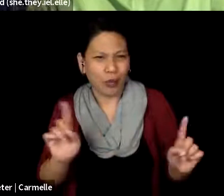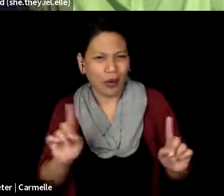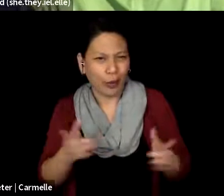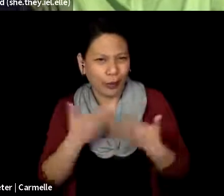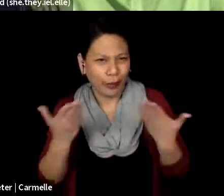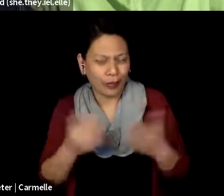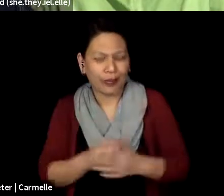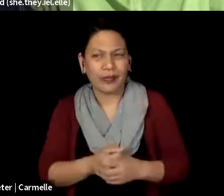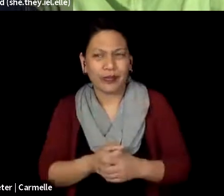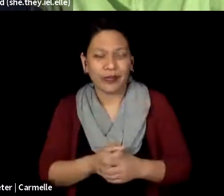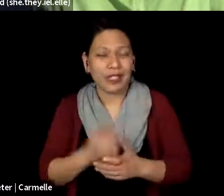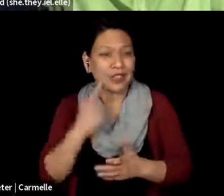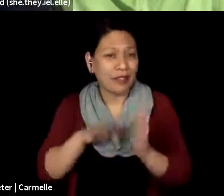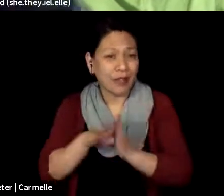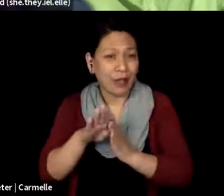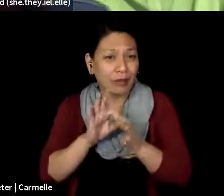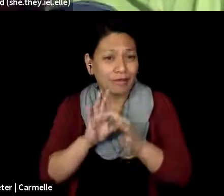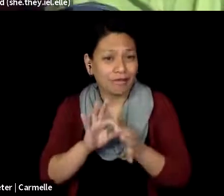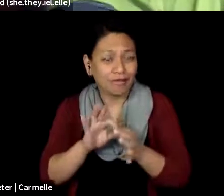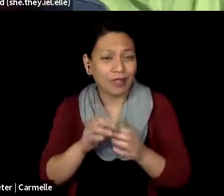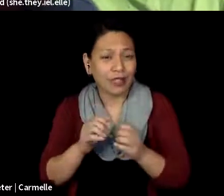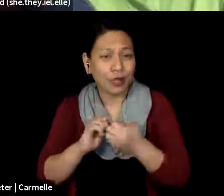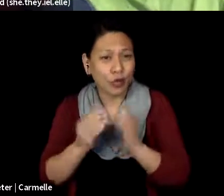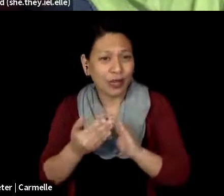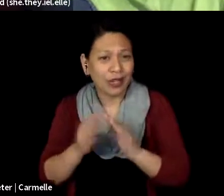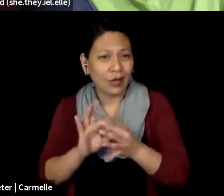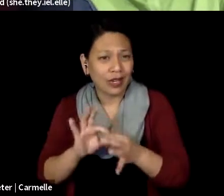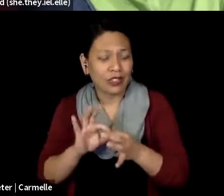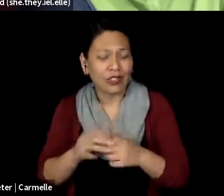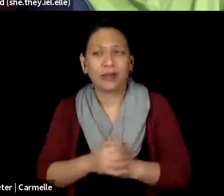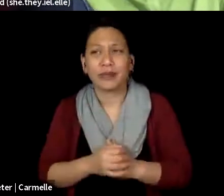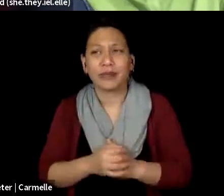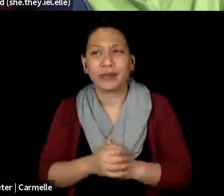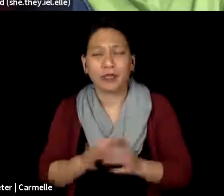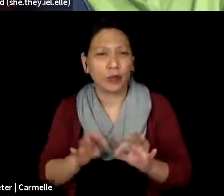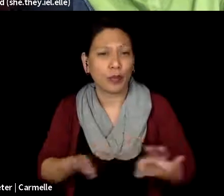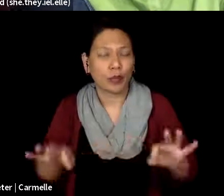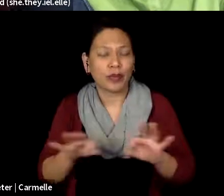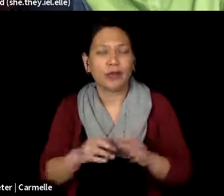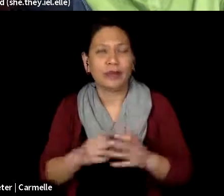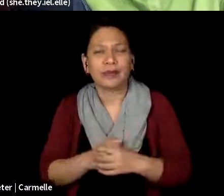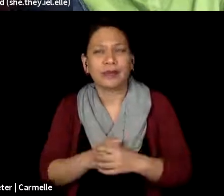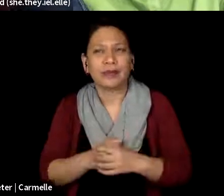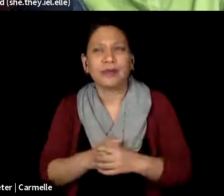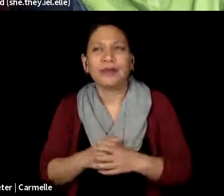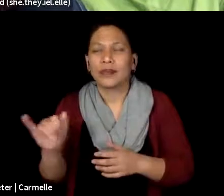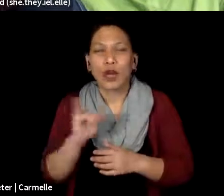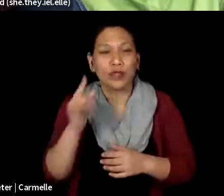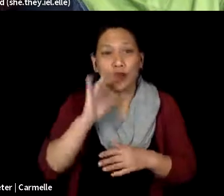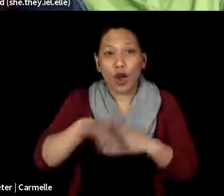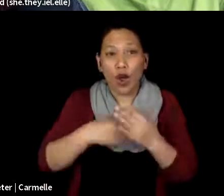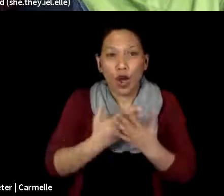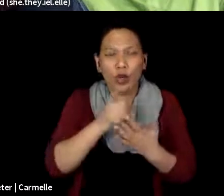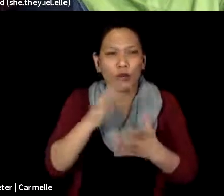building is a really important part of that. I also think just the understanding on both parties, on all parties involved,